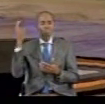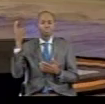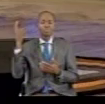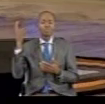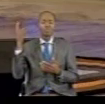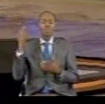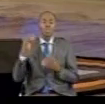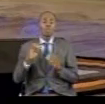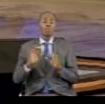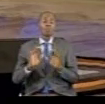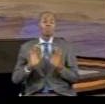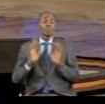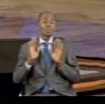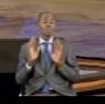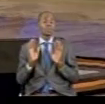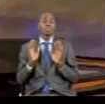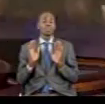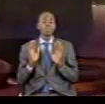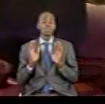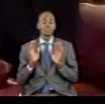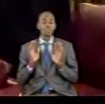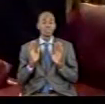Fear.